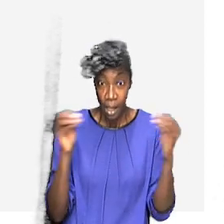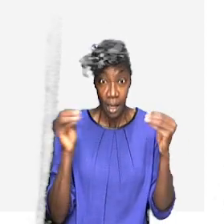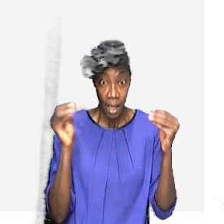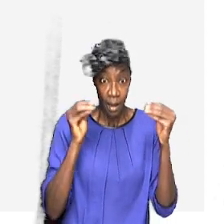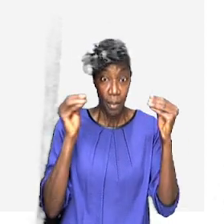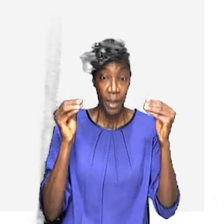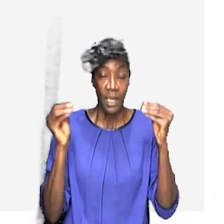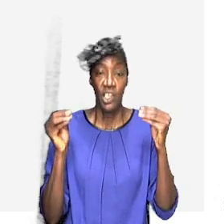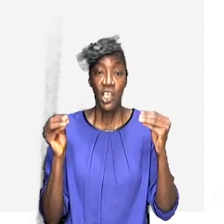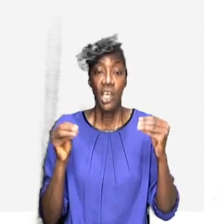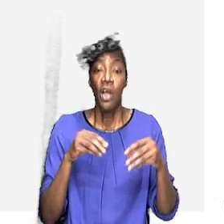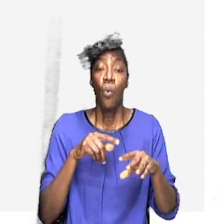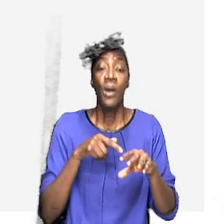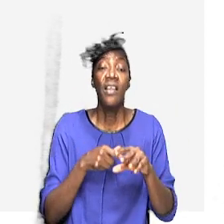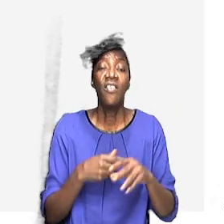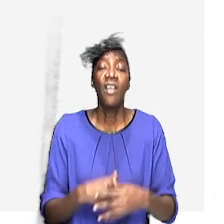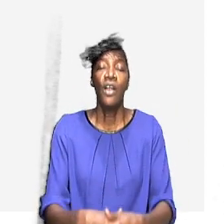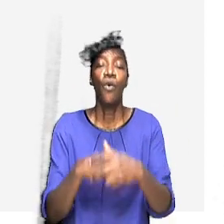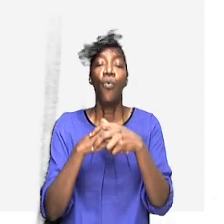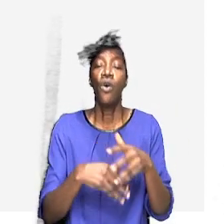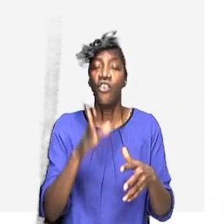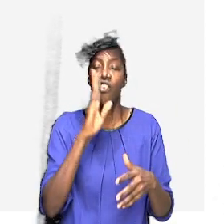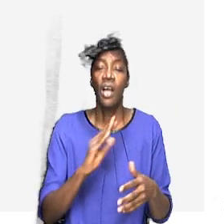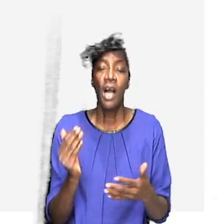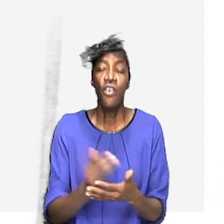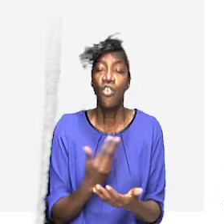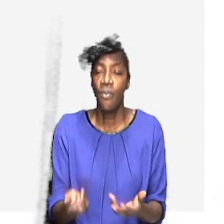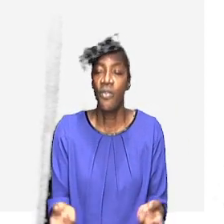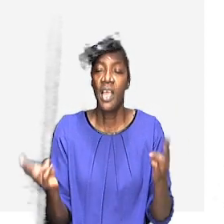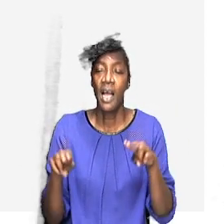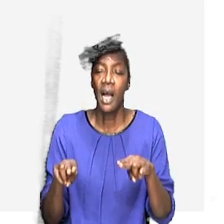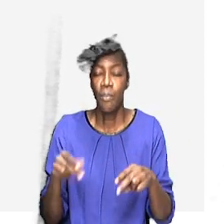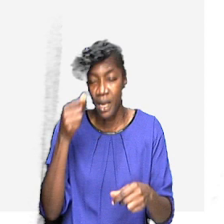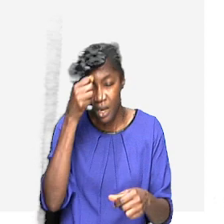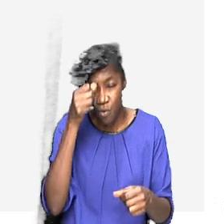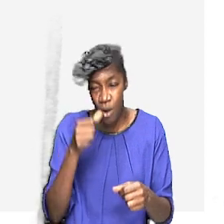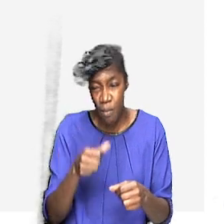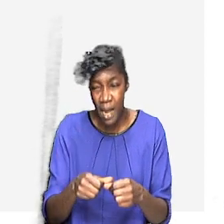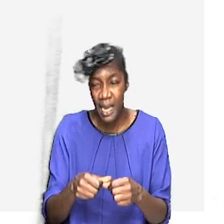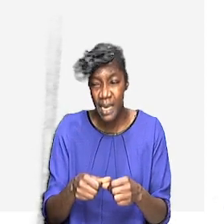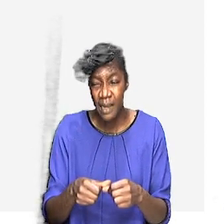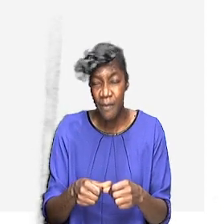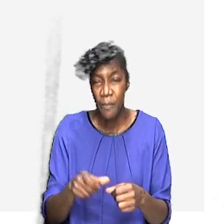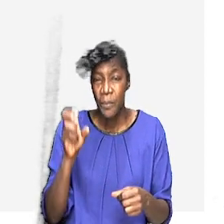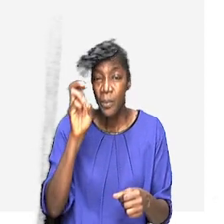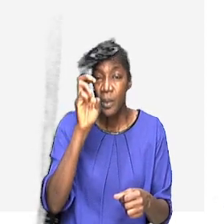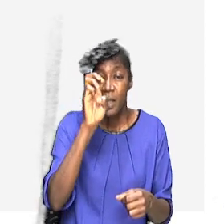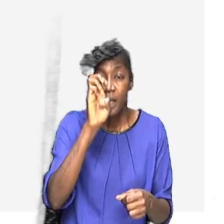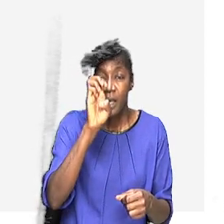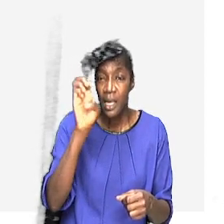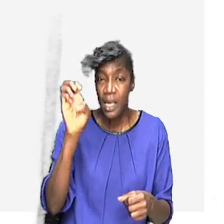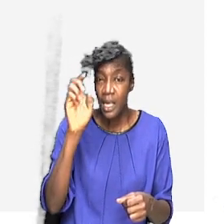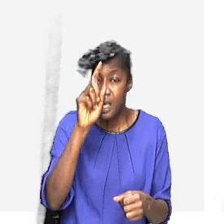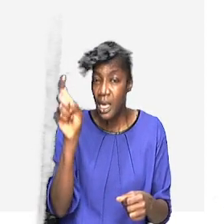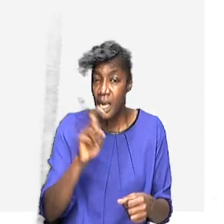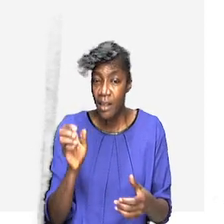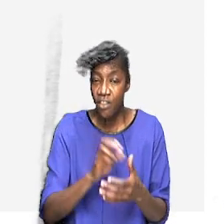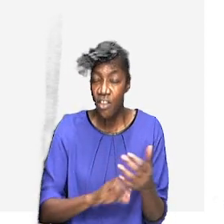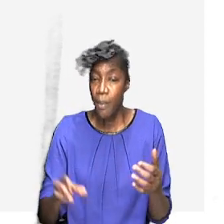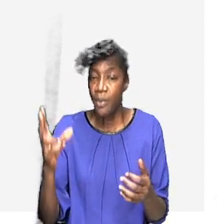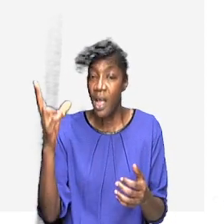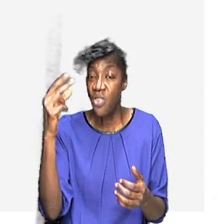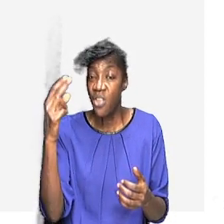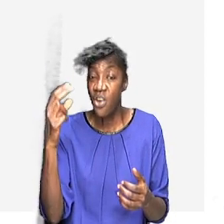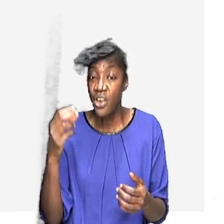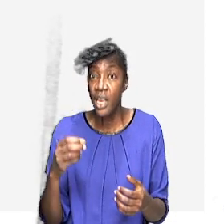to worship God, something happened. It reminded me of the event in Exodus chapter 13, where the